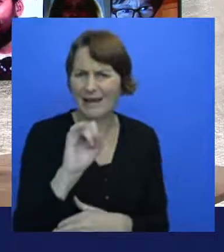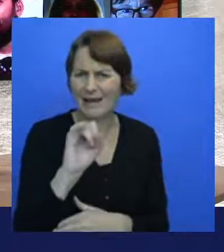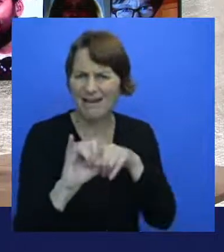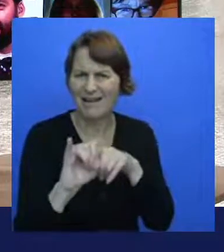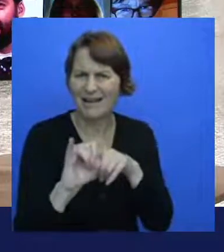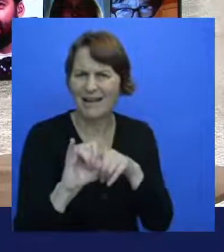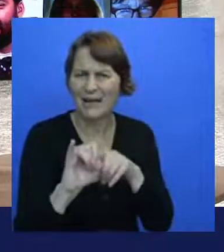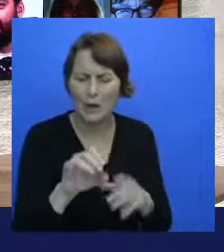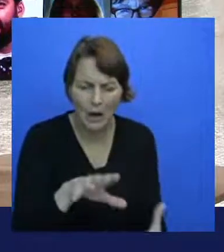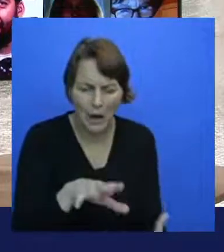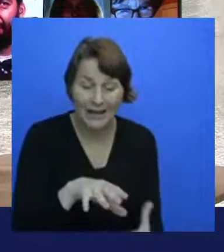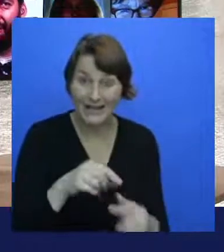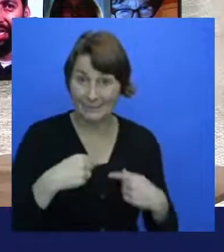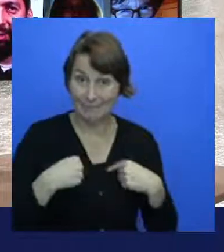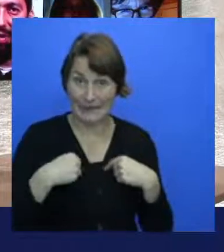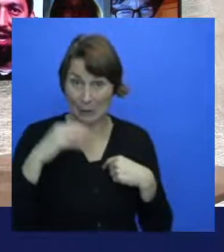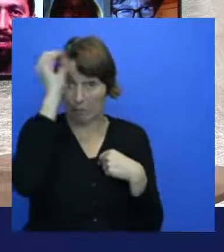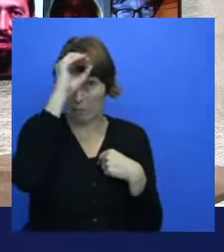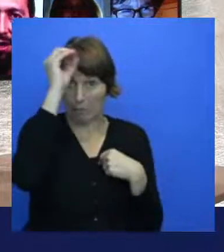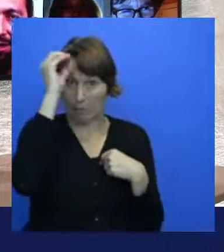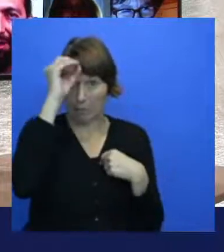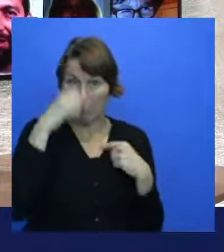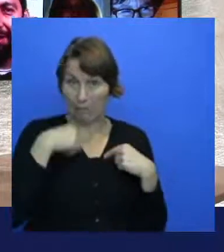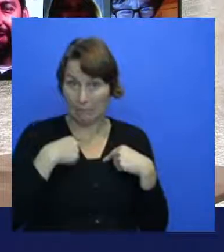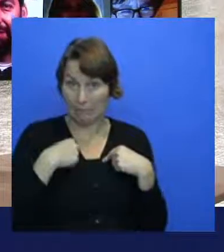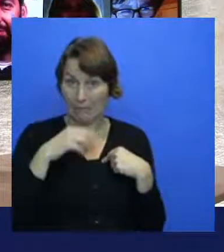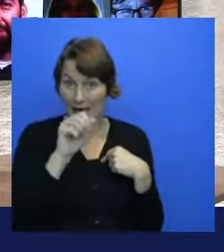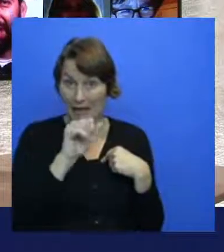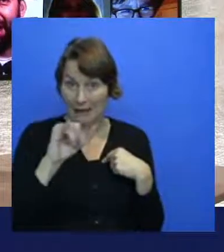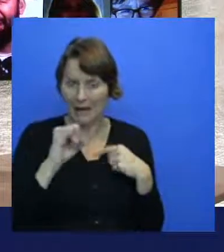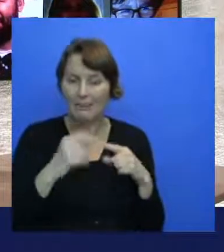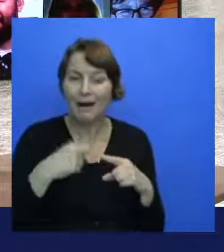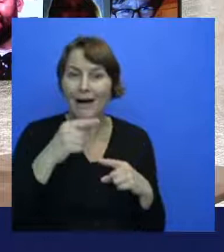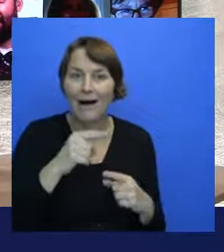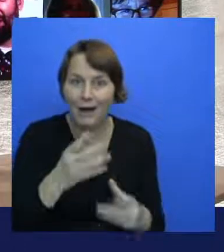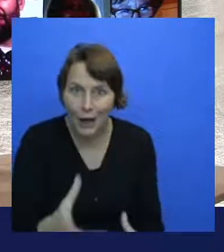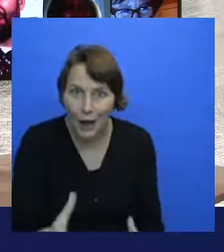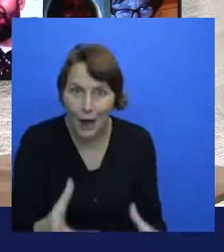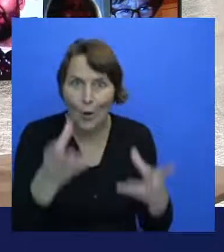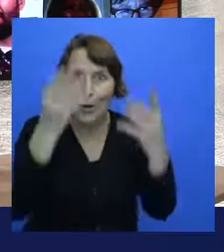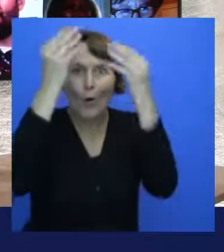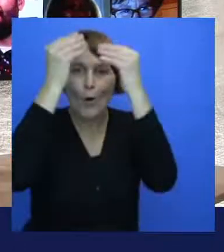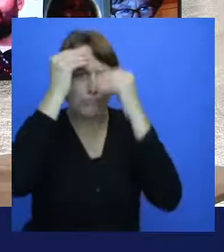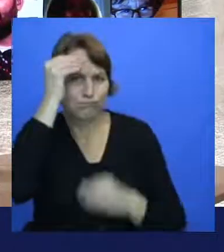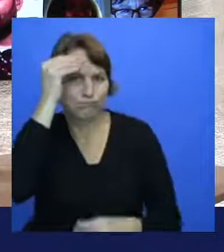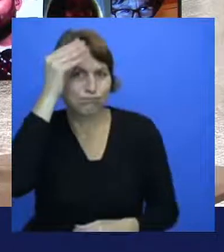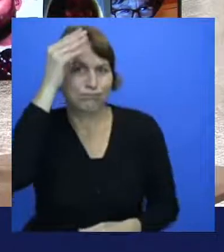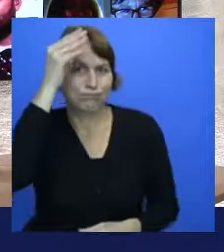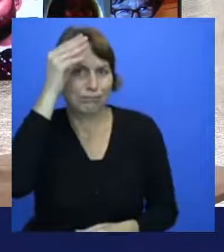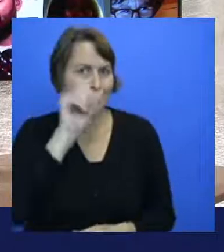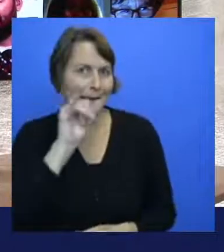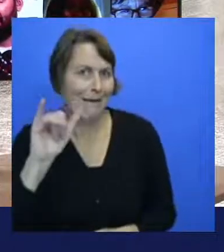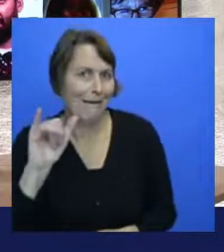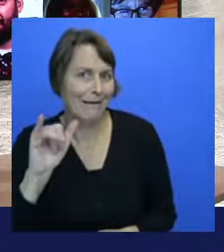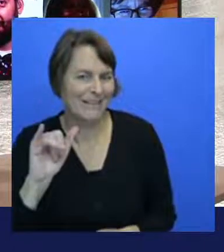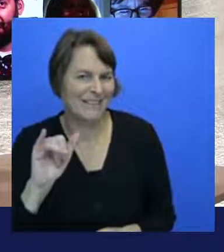take? Zero knowledge to a grasp of AI. I mean, I have an opinion, but I want to hear your expert opinion